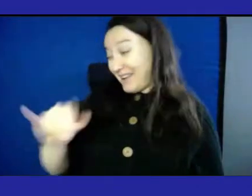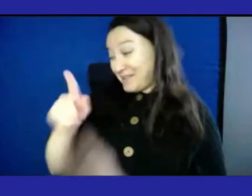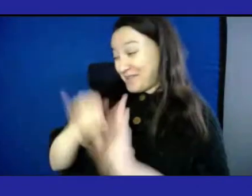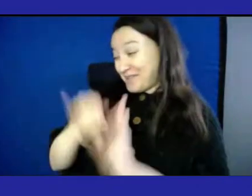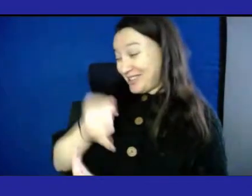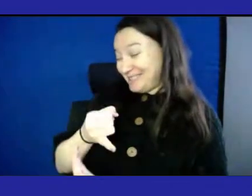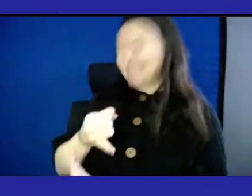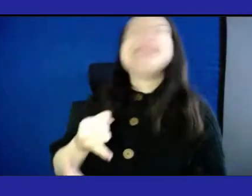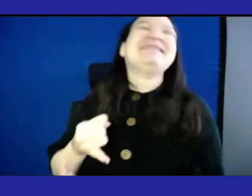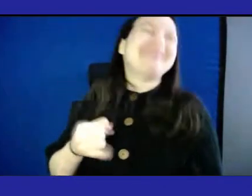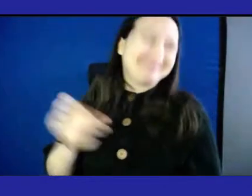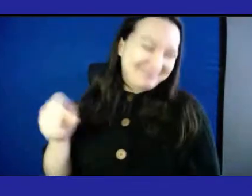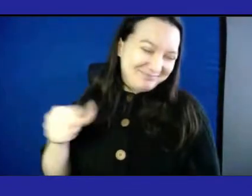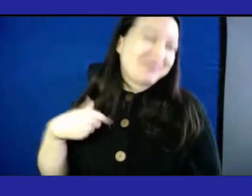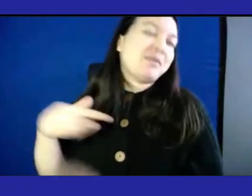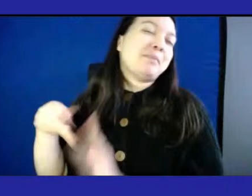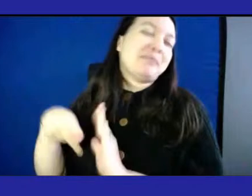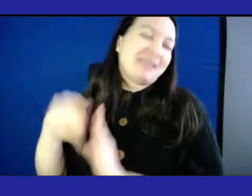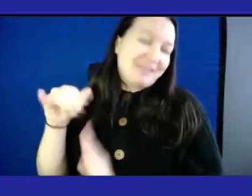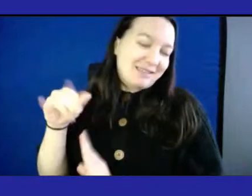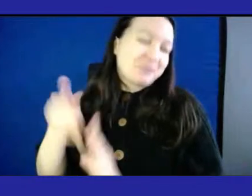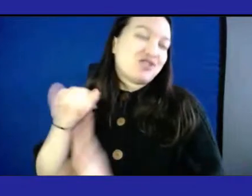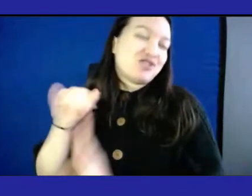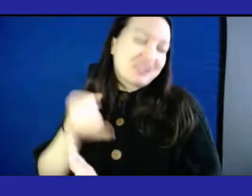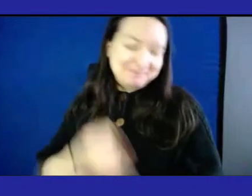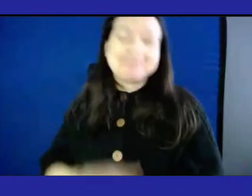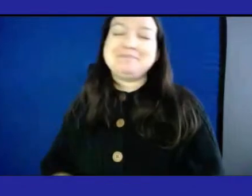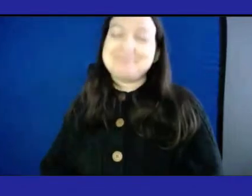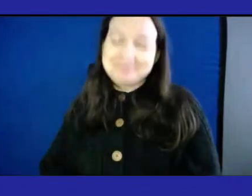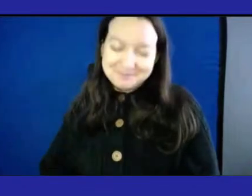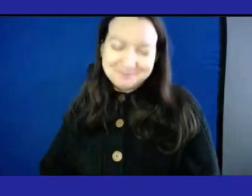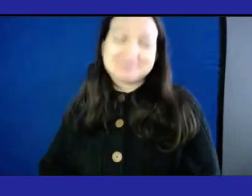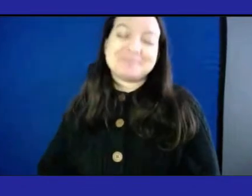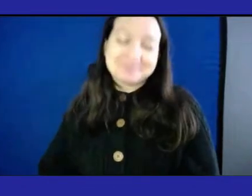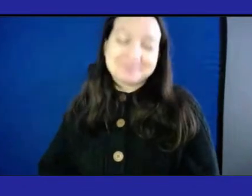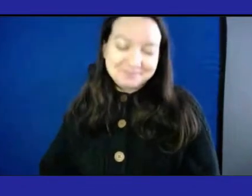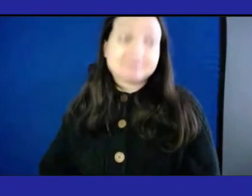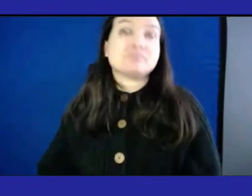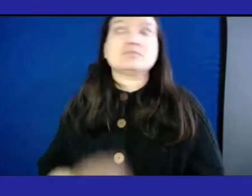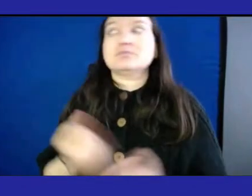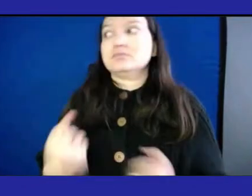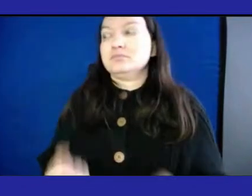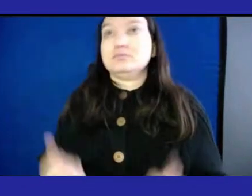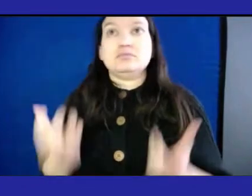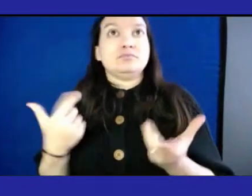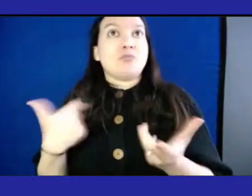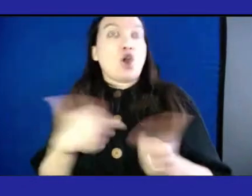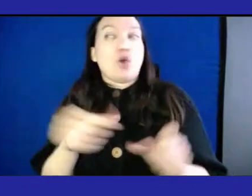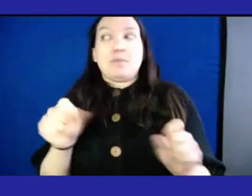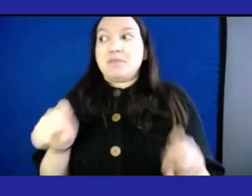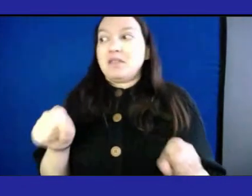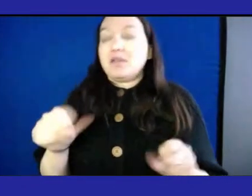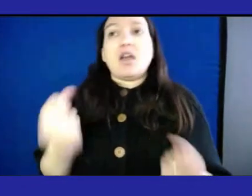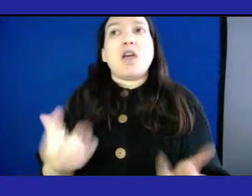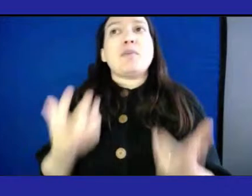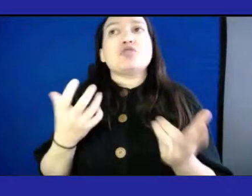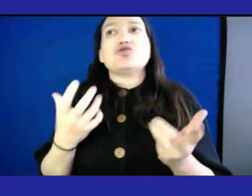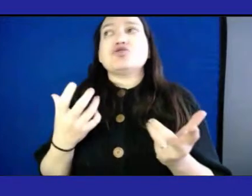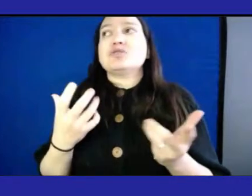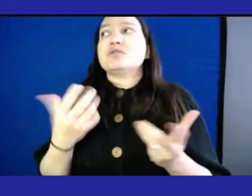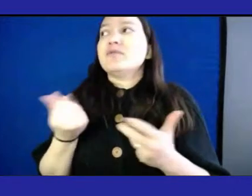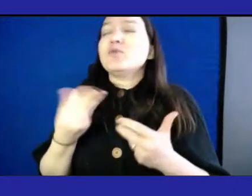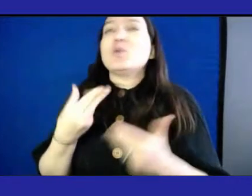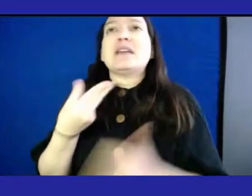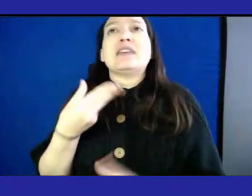PI project. And so, right, how much are our affiliates, how much are we for the few H&H